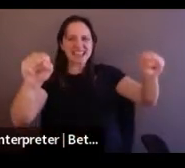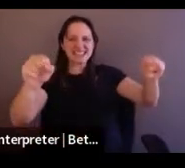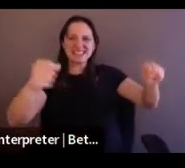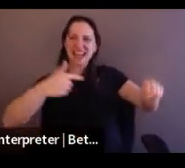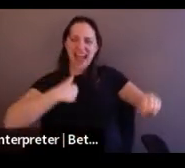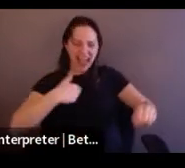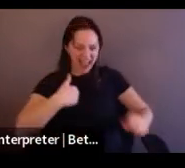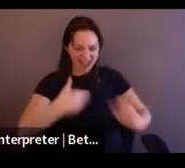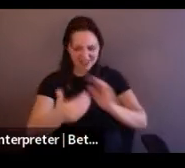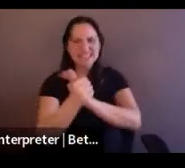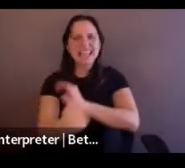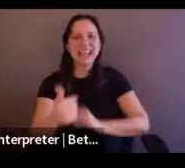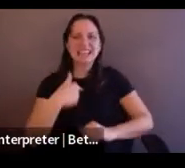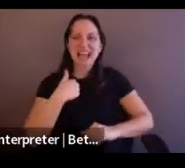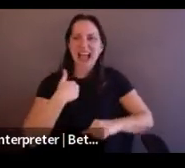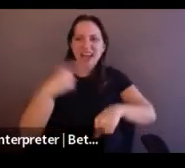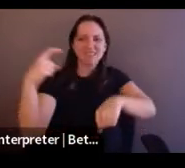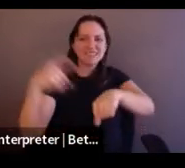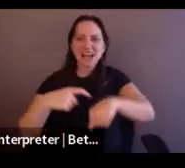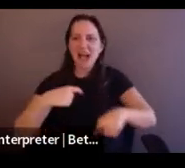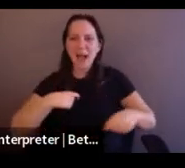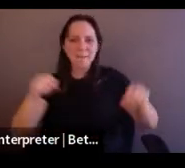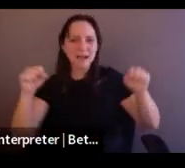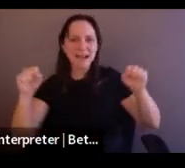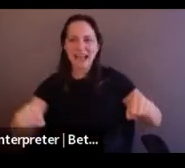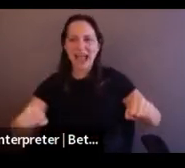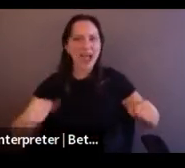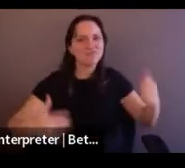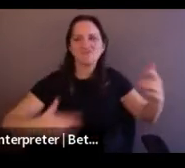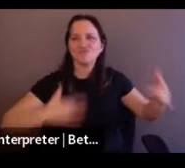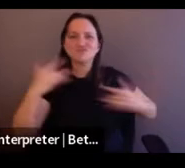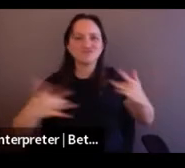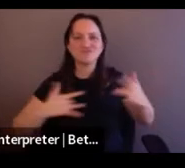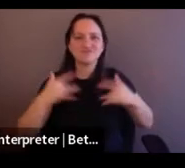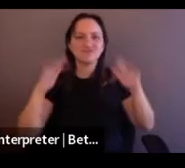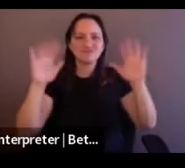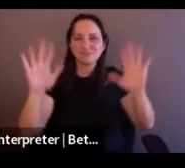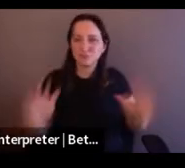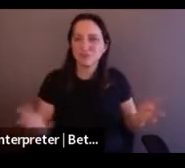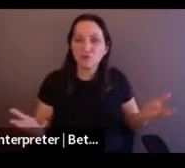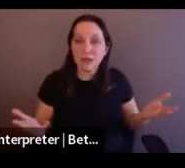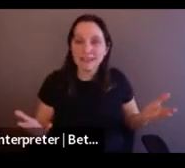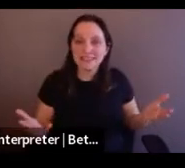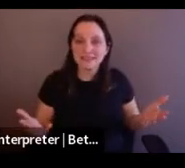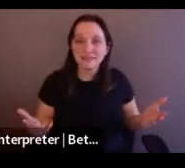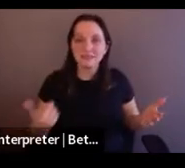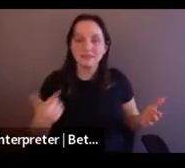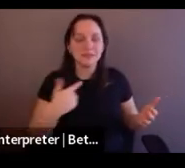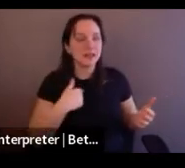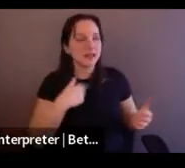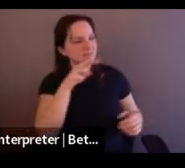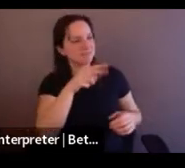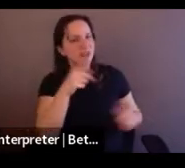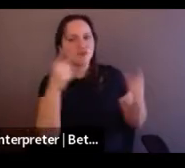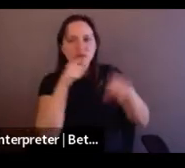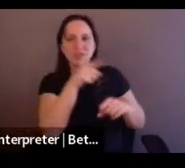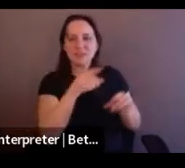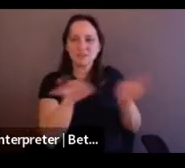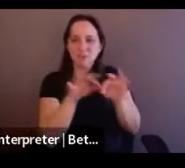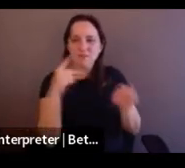And I've got some time and may not be, you know, the most glamorous job, but wow, it's important. It's going to do something